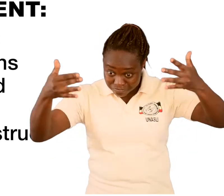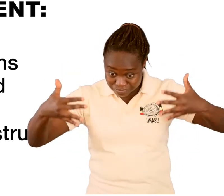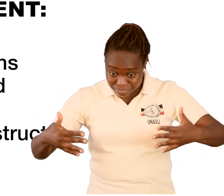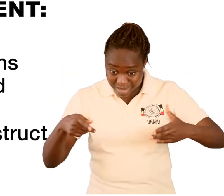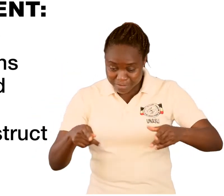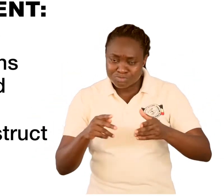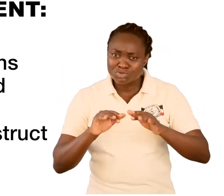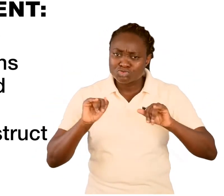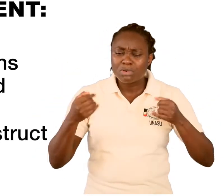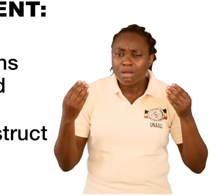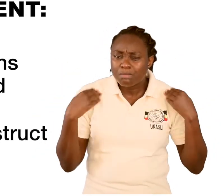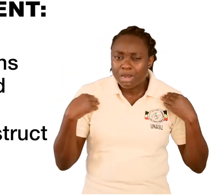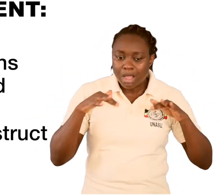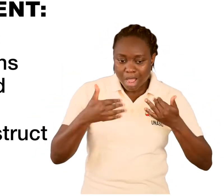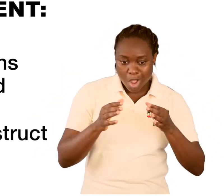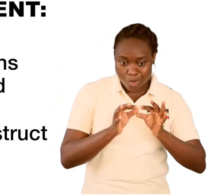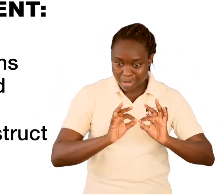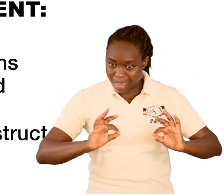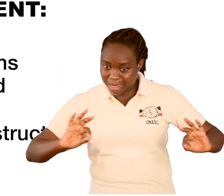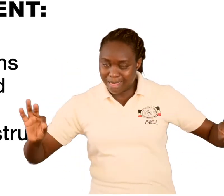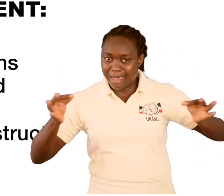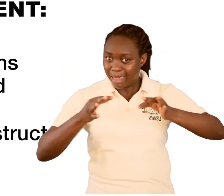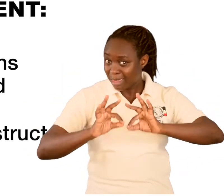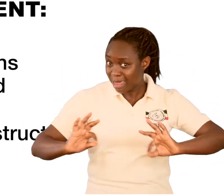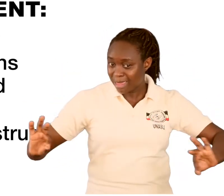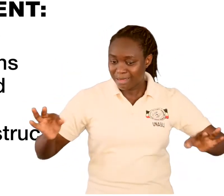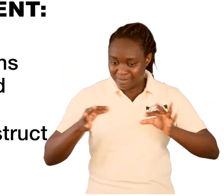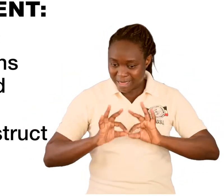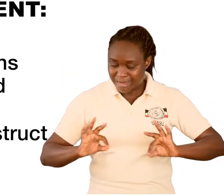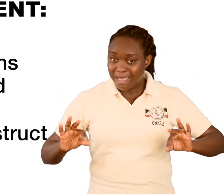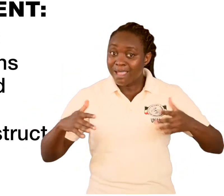to construct a sentence.